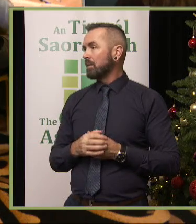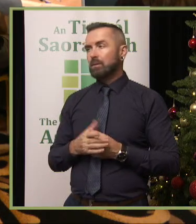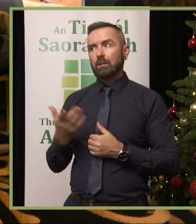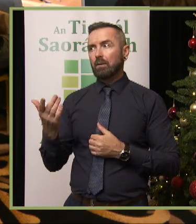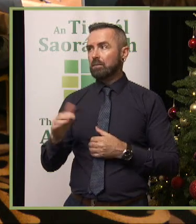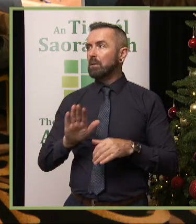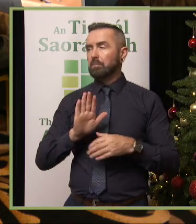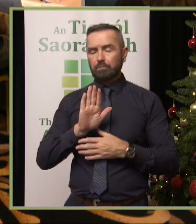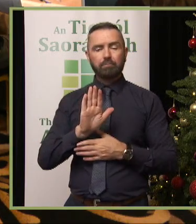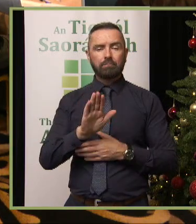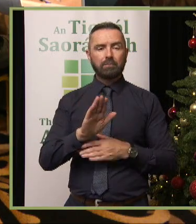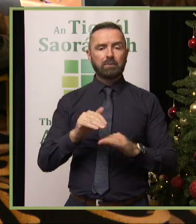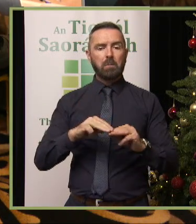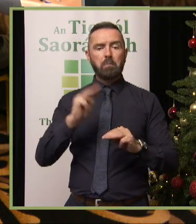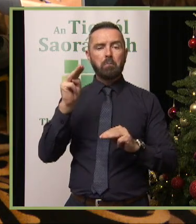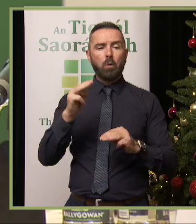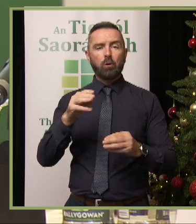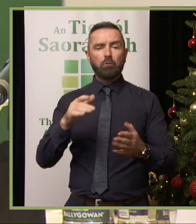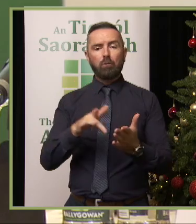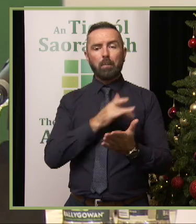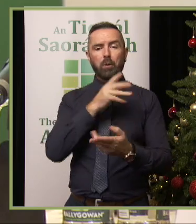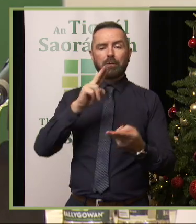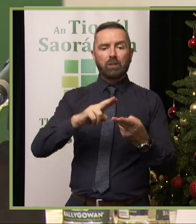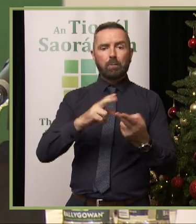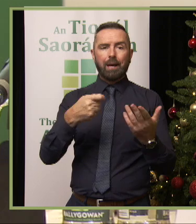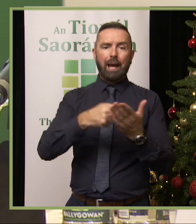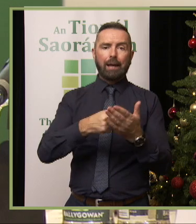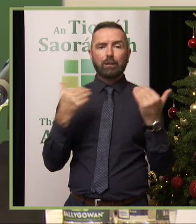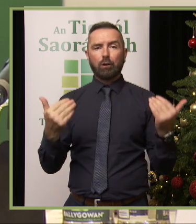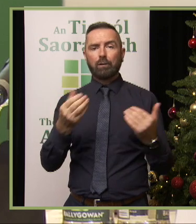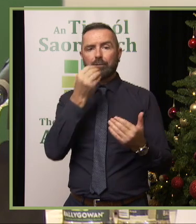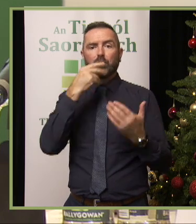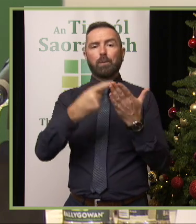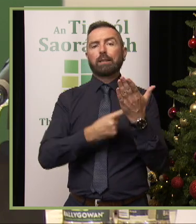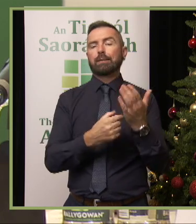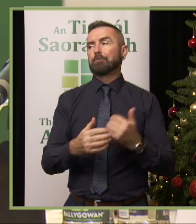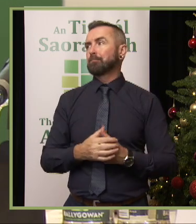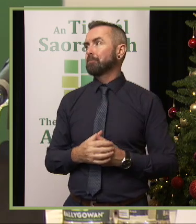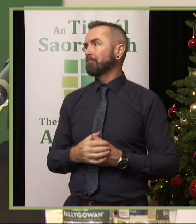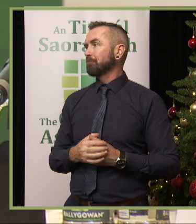Okay, it's a majority to remove cheap and put into current food policy. Do we need to incorporate the